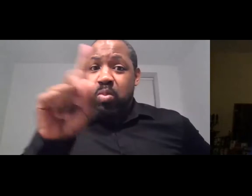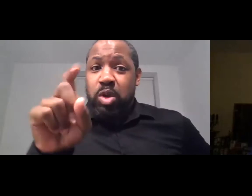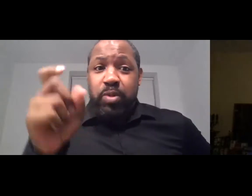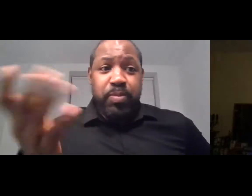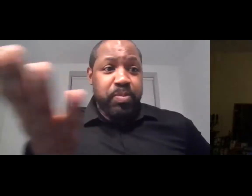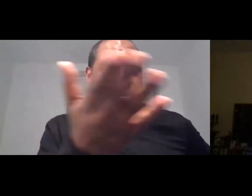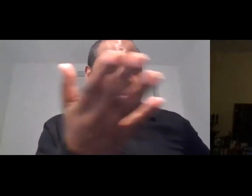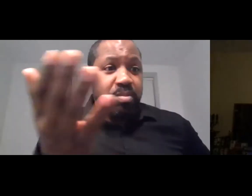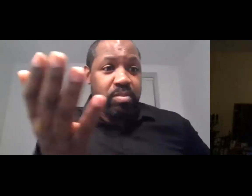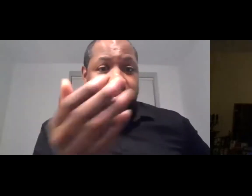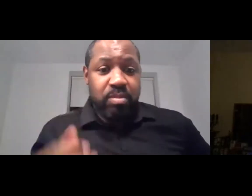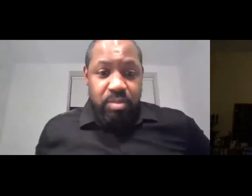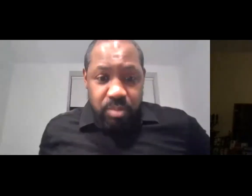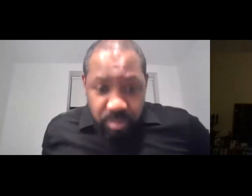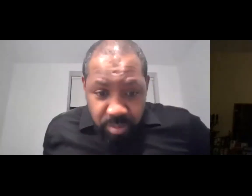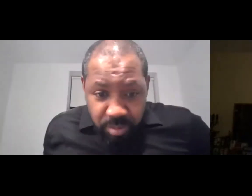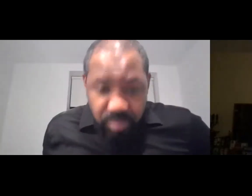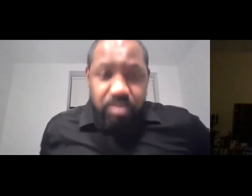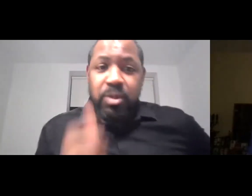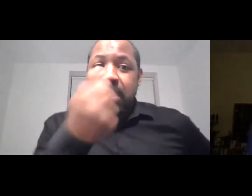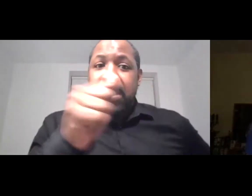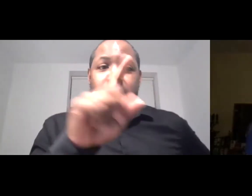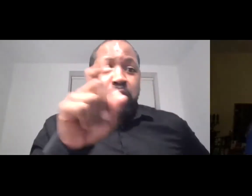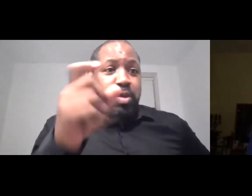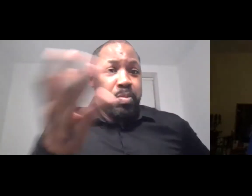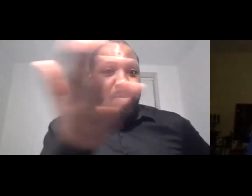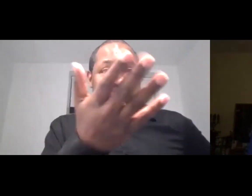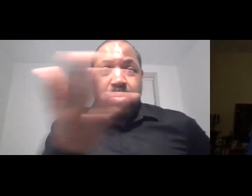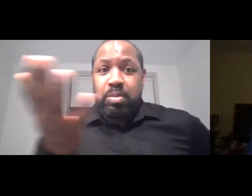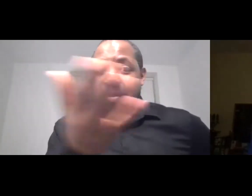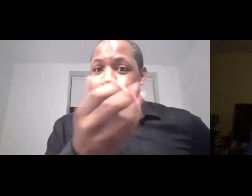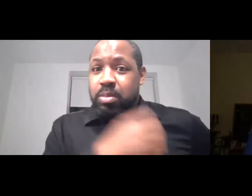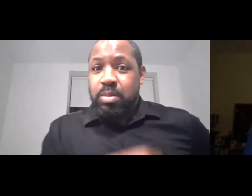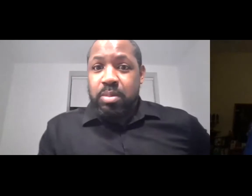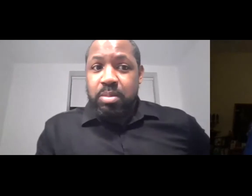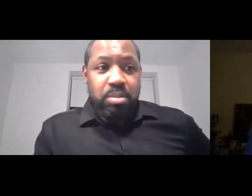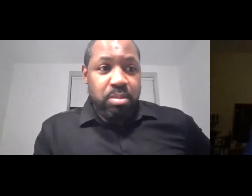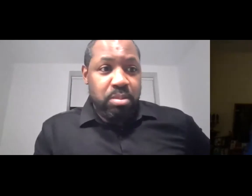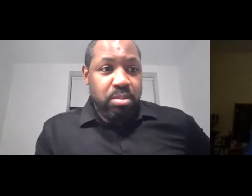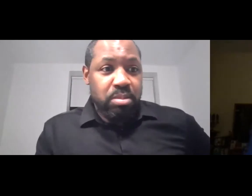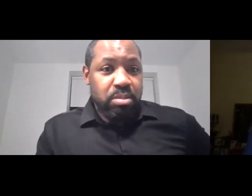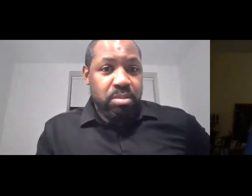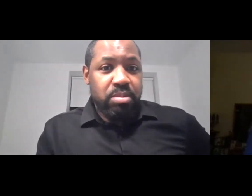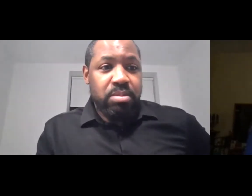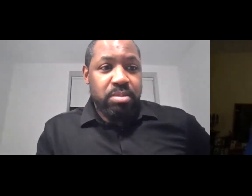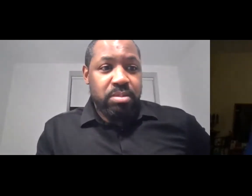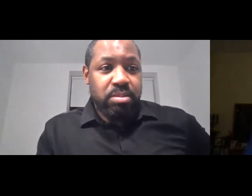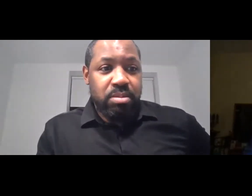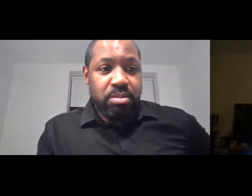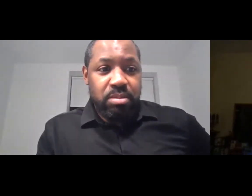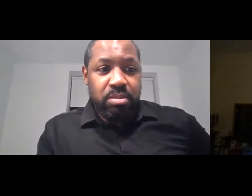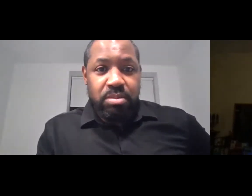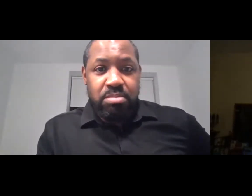I'll email everybody the answer to that. Anything else? Any other questions?